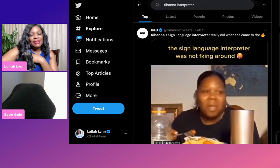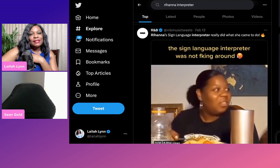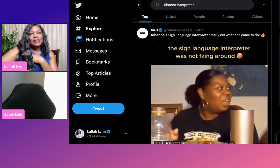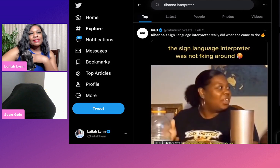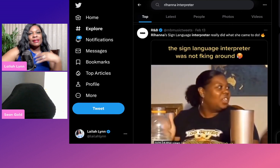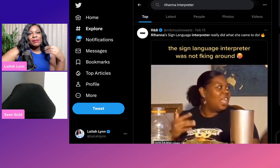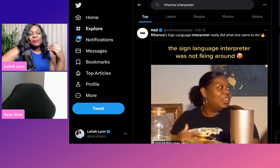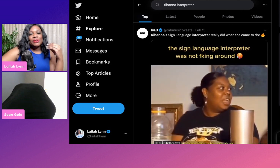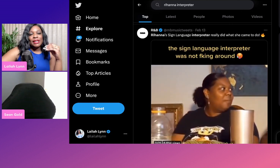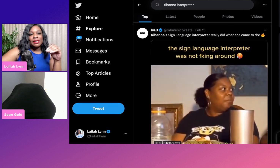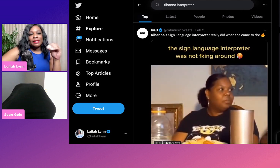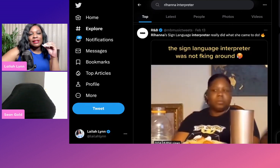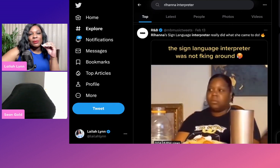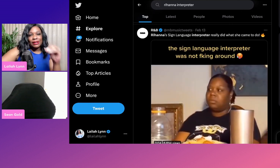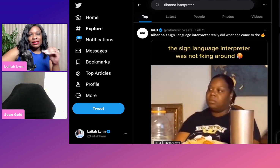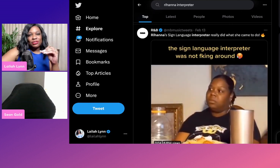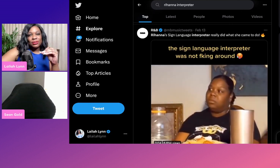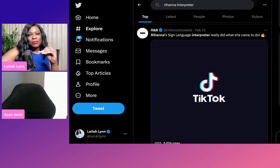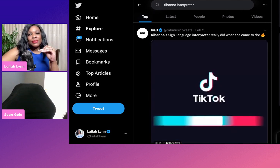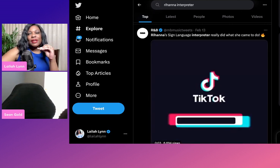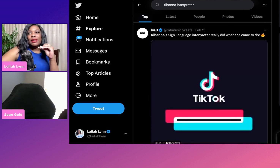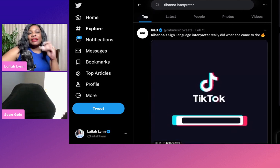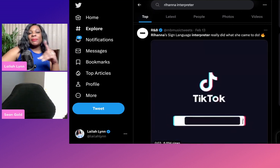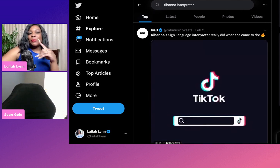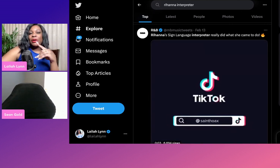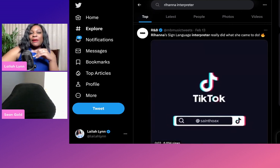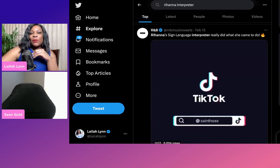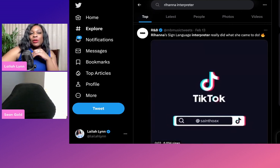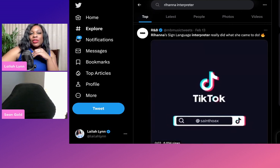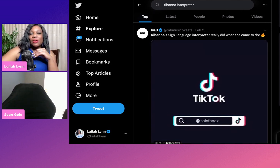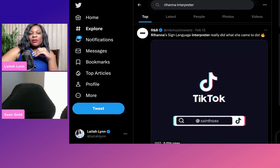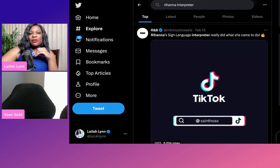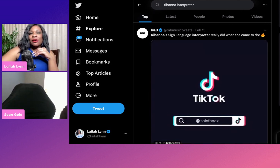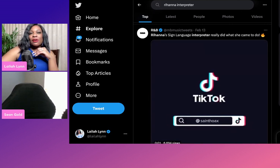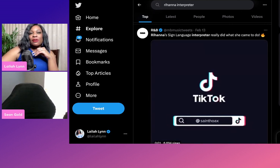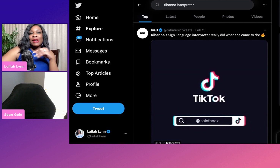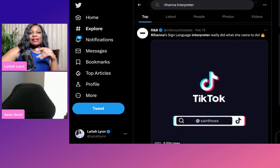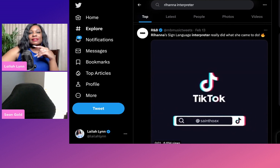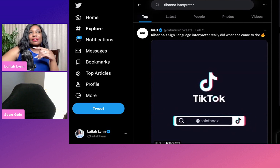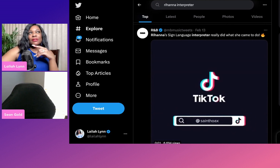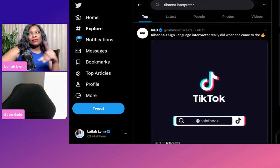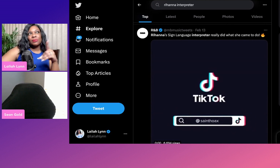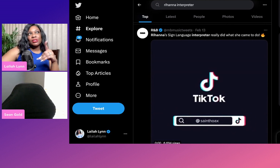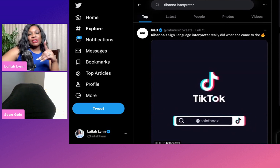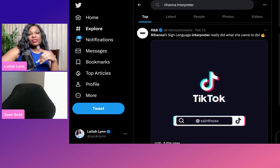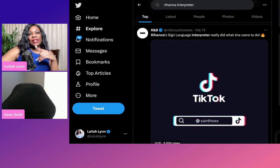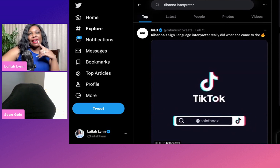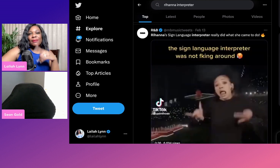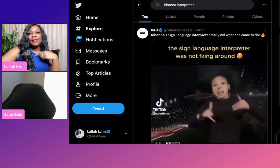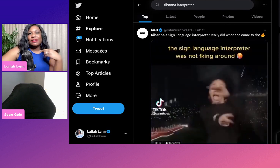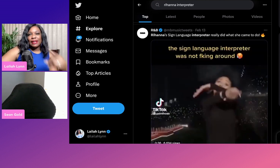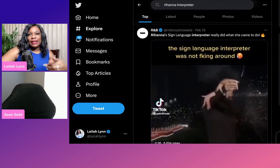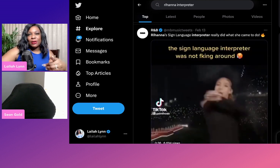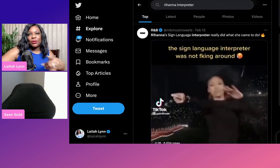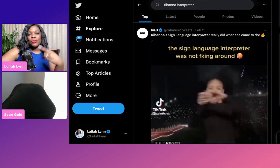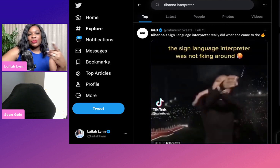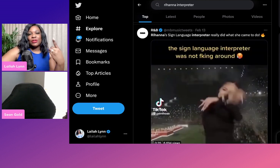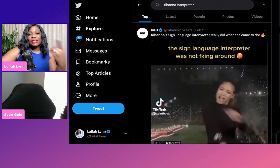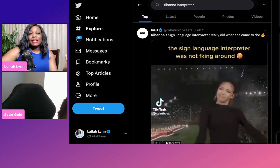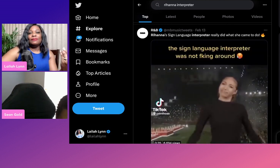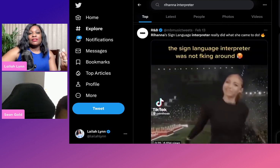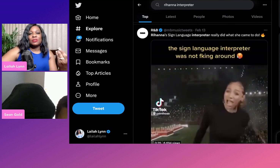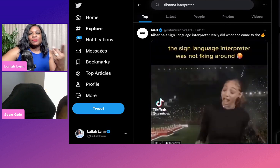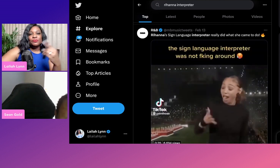But I did see some people saying that there were issues, number one, with her ASL interpretation not being aired